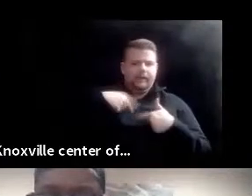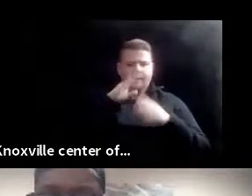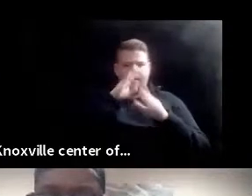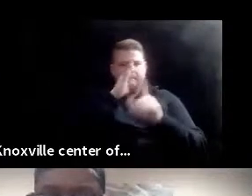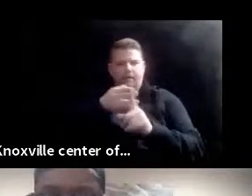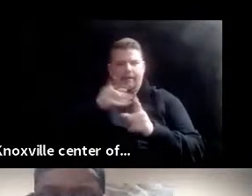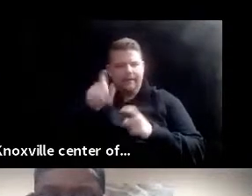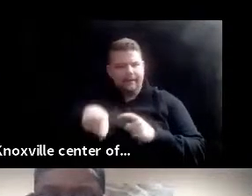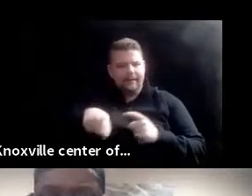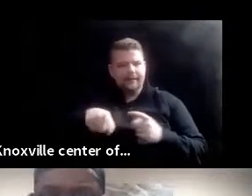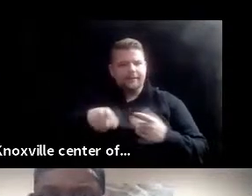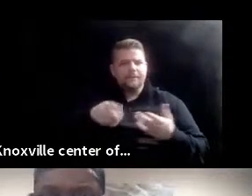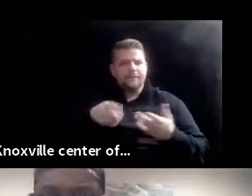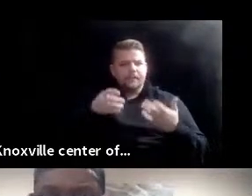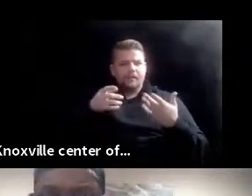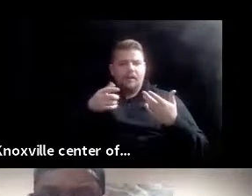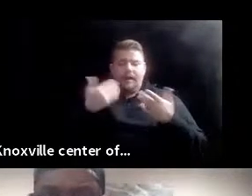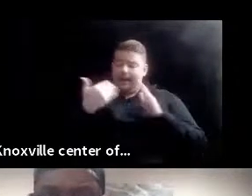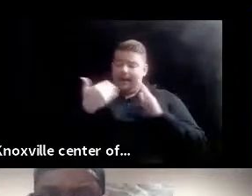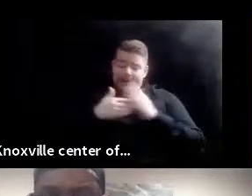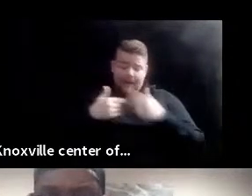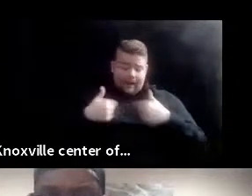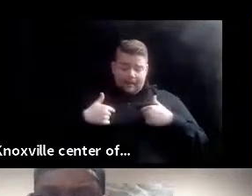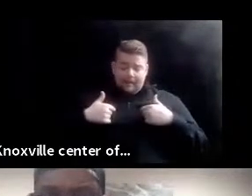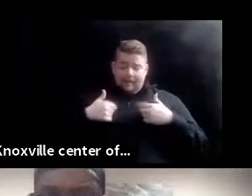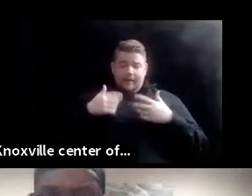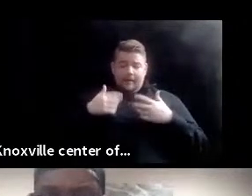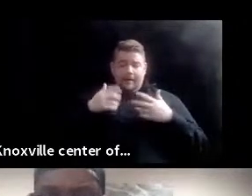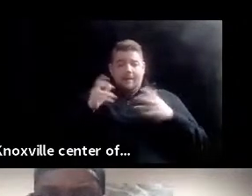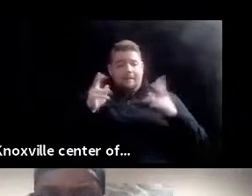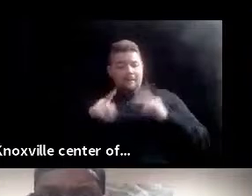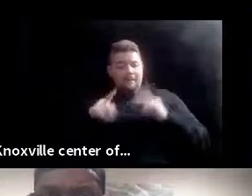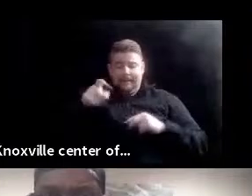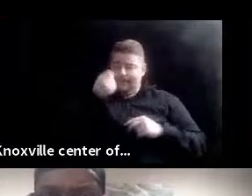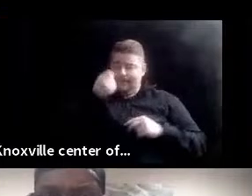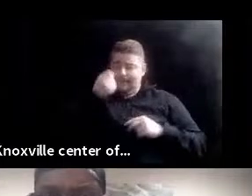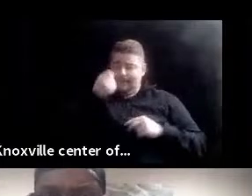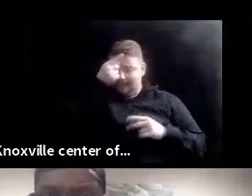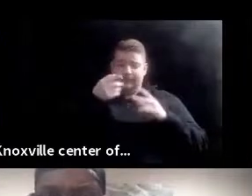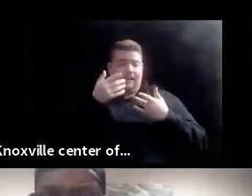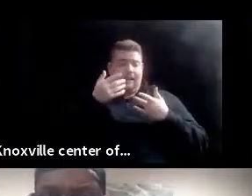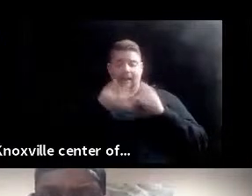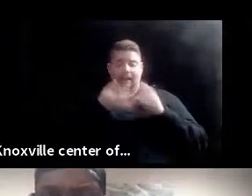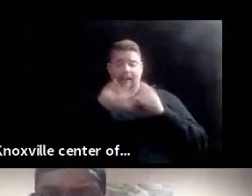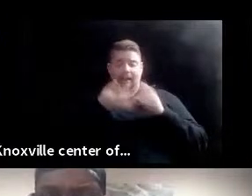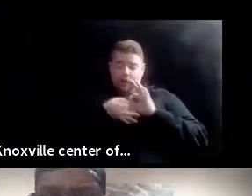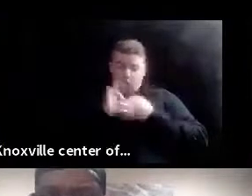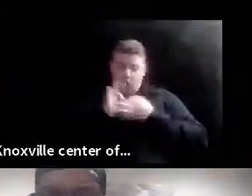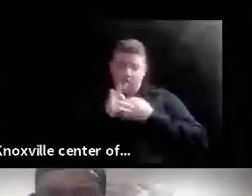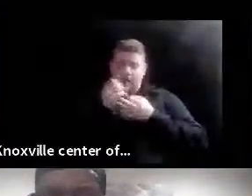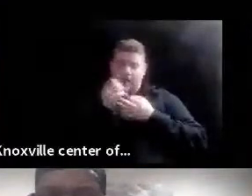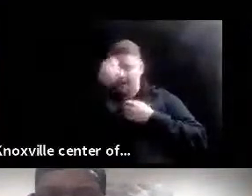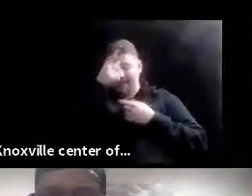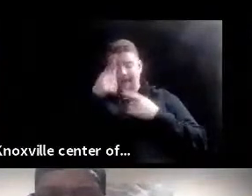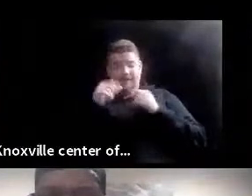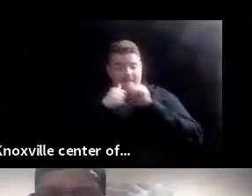again, I'm not, people need to be able to understand this, interpret it, and then follow it. So if it's not clear